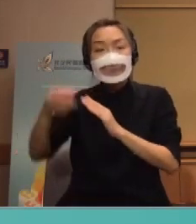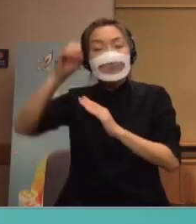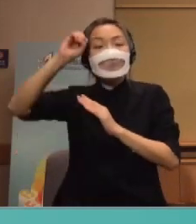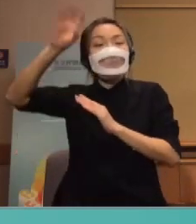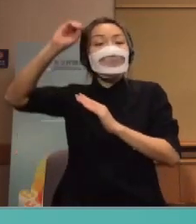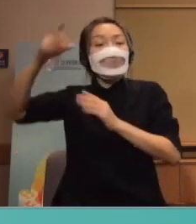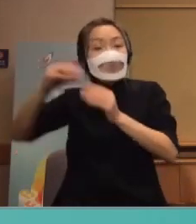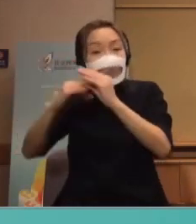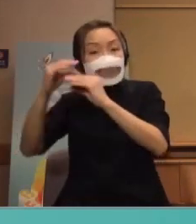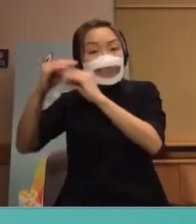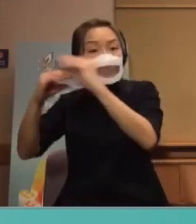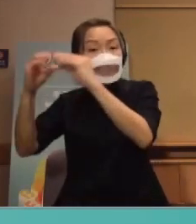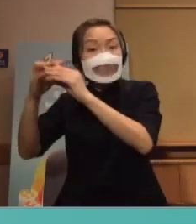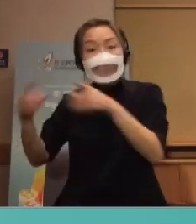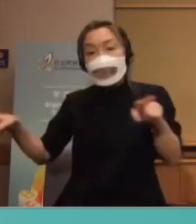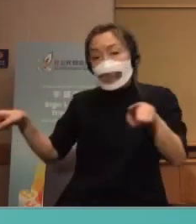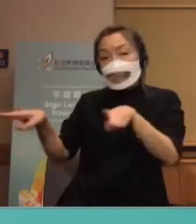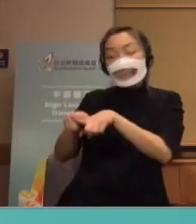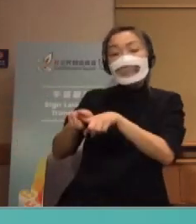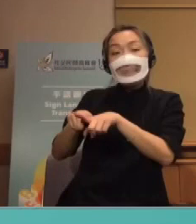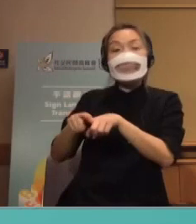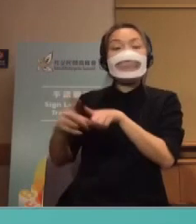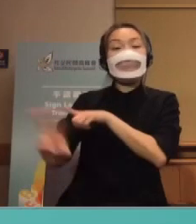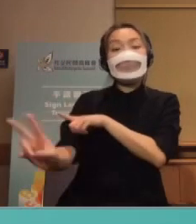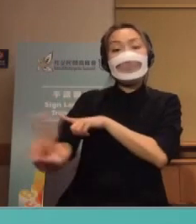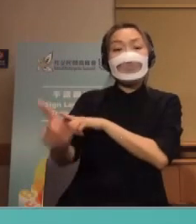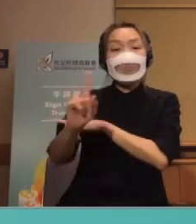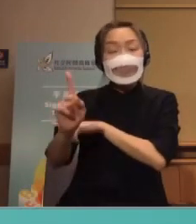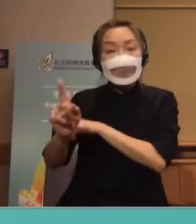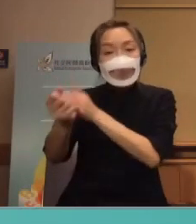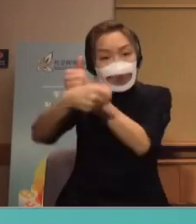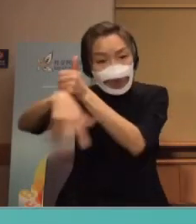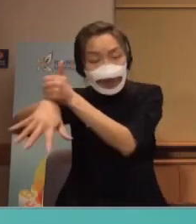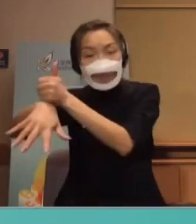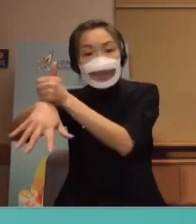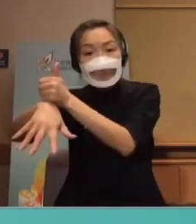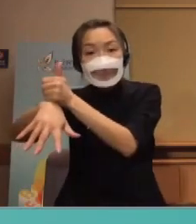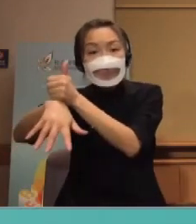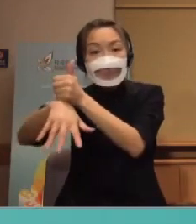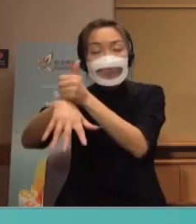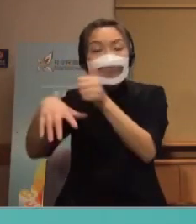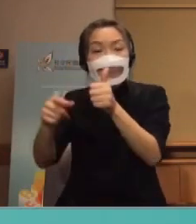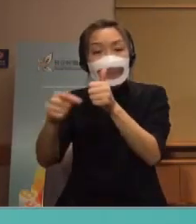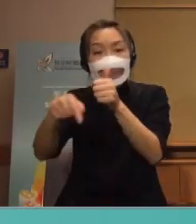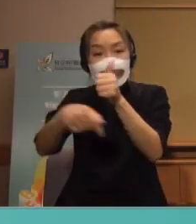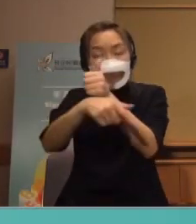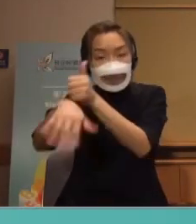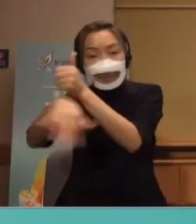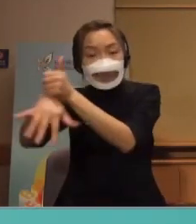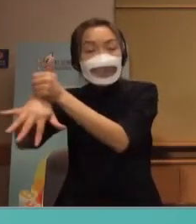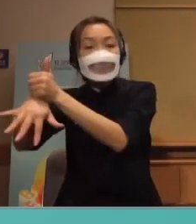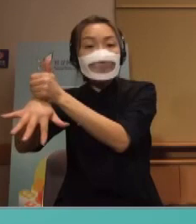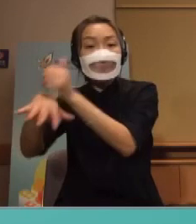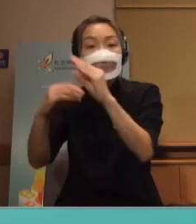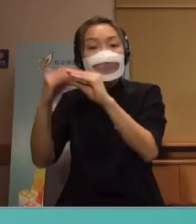protocol that people can build together, rather than having competing different supply chains, competing different types of chains that